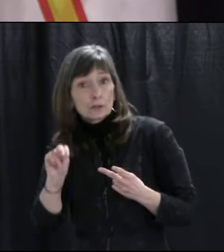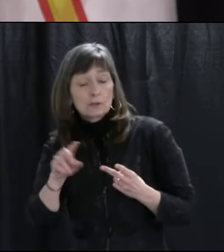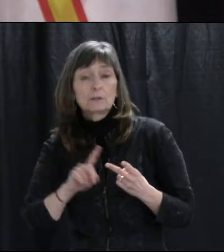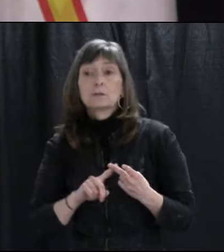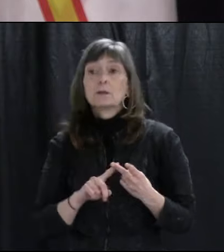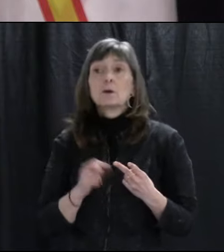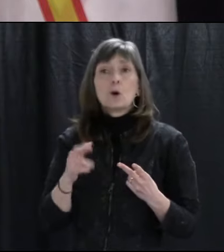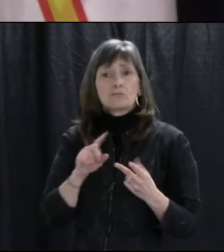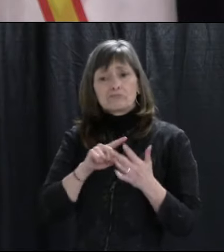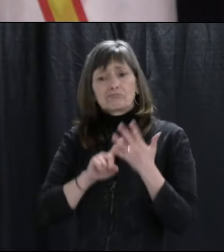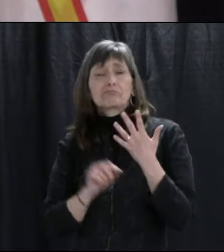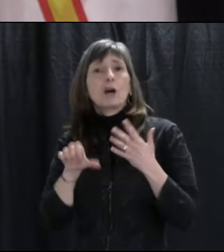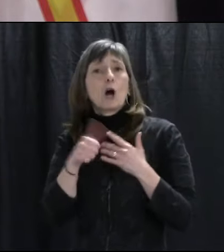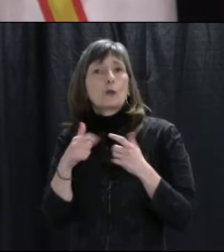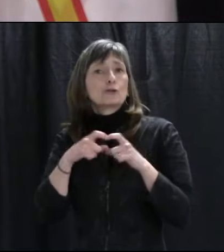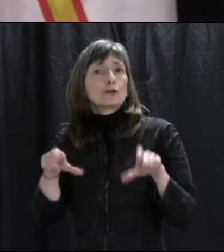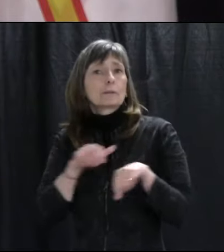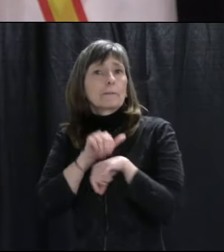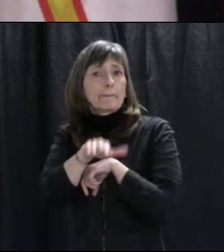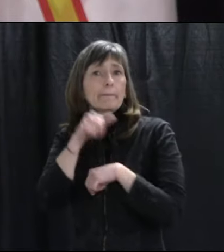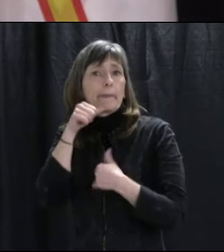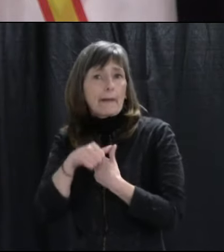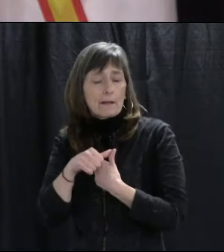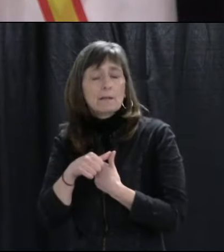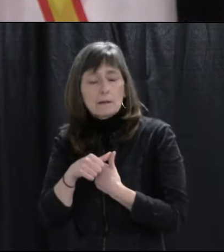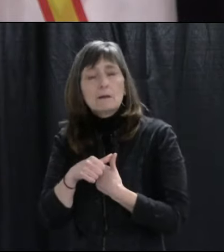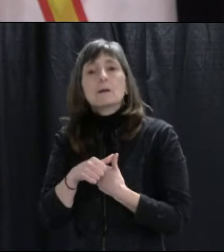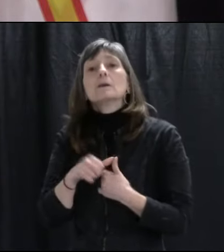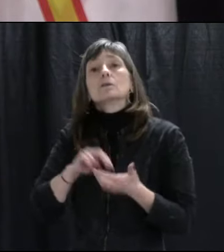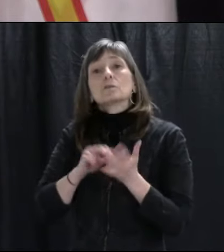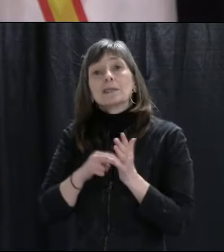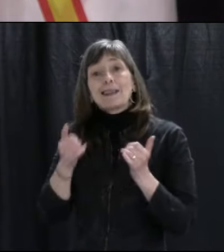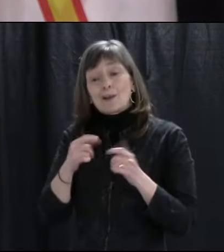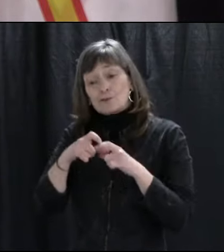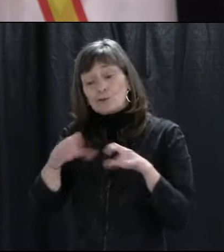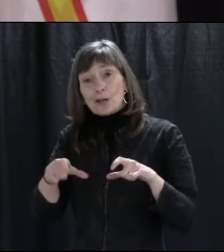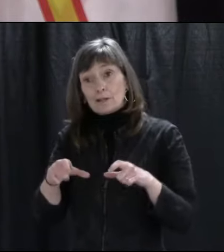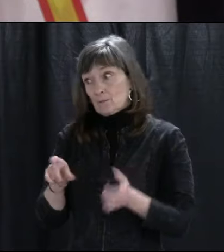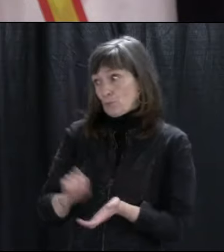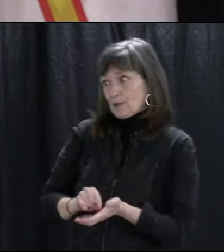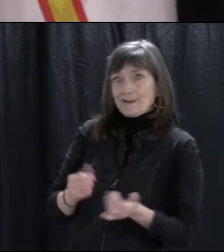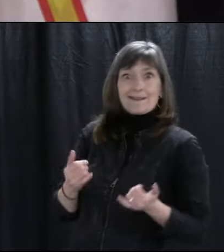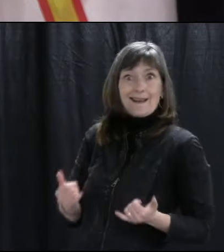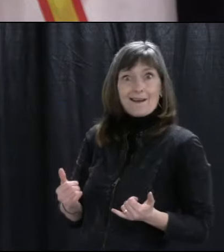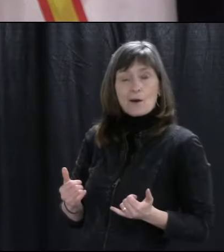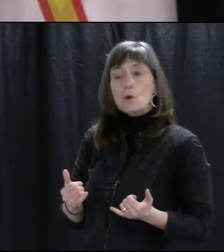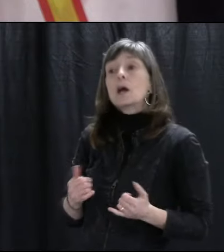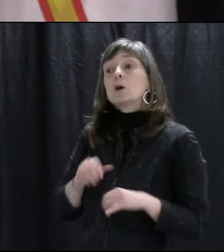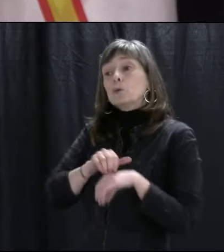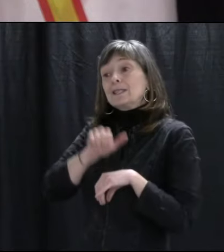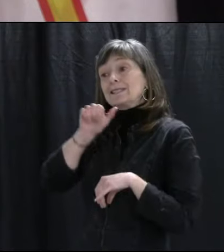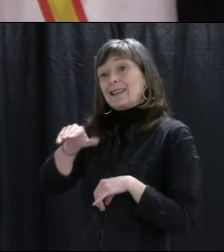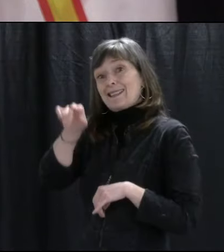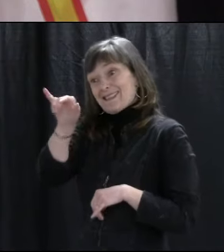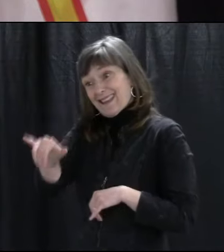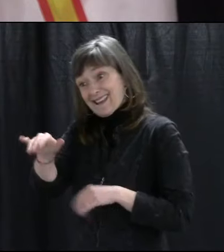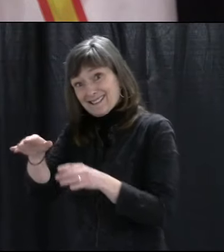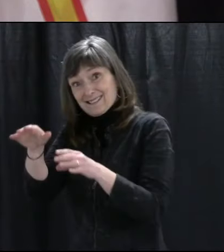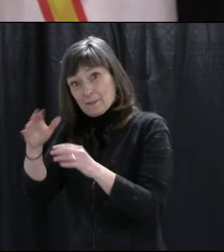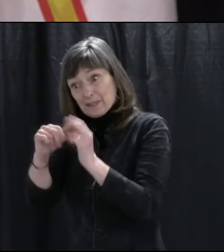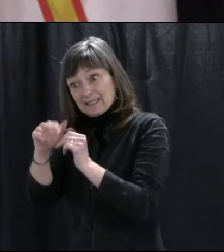an example. So we're now making provisions. The checks are being cut as we speak, and we will make provisions to get